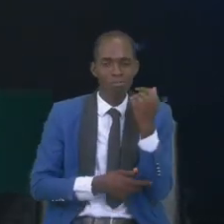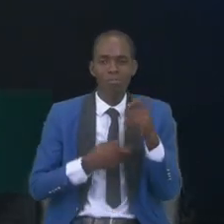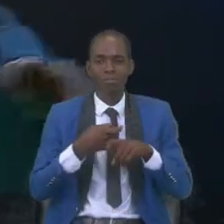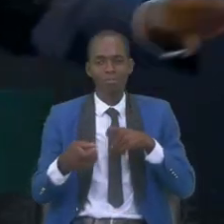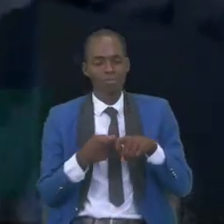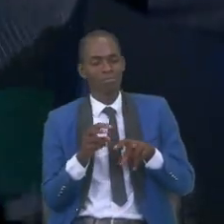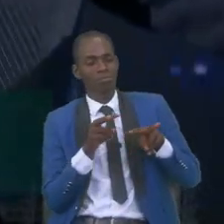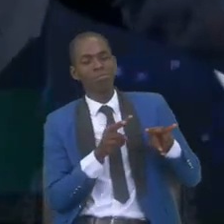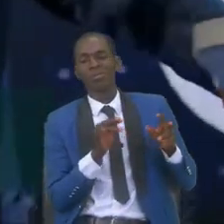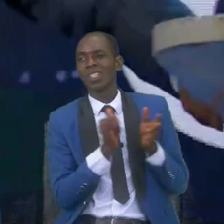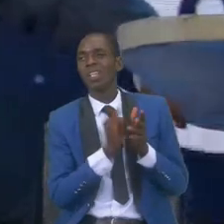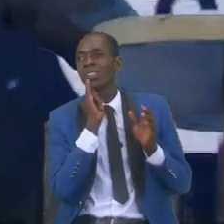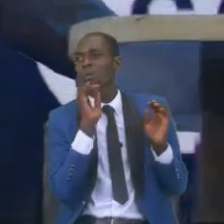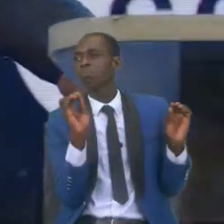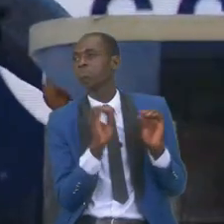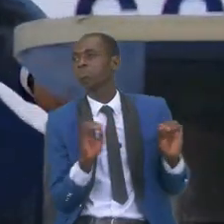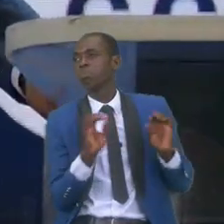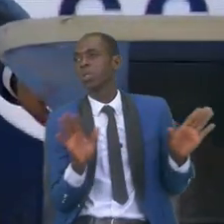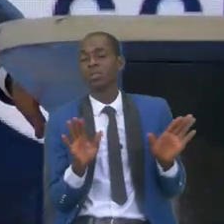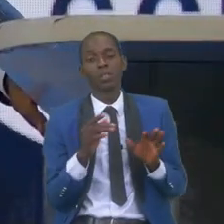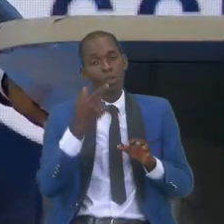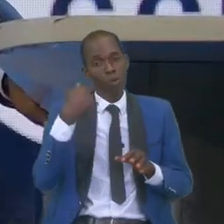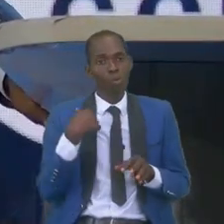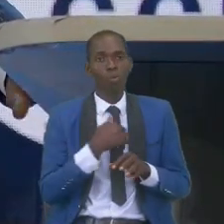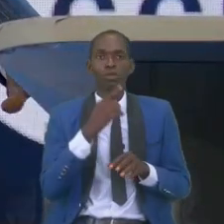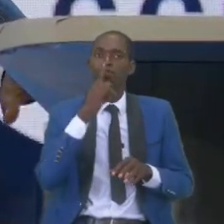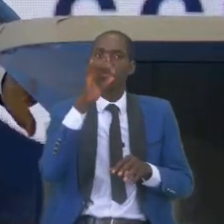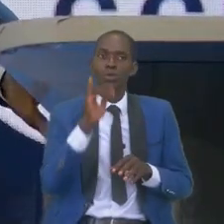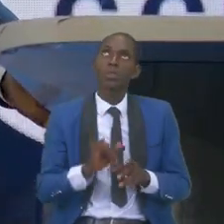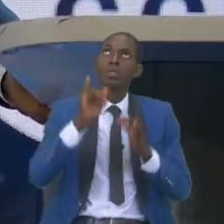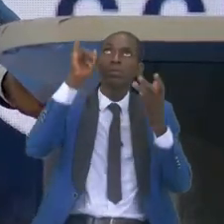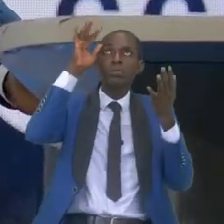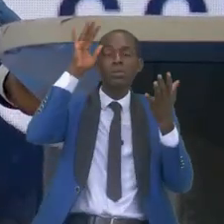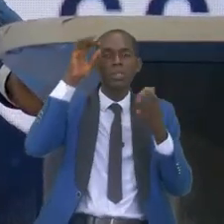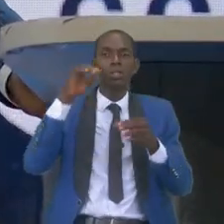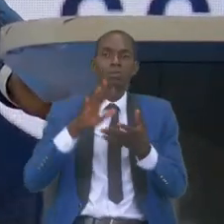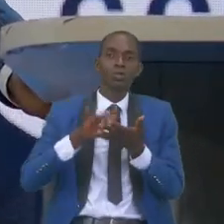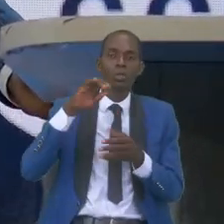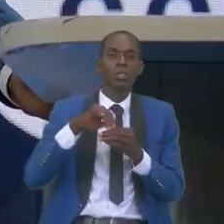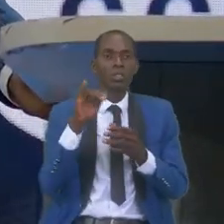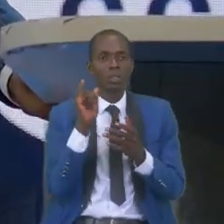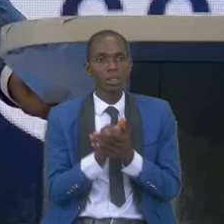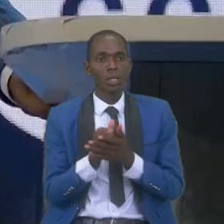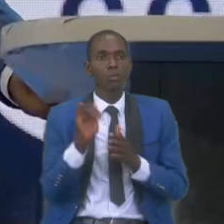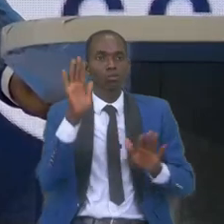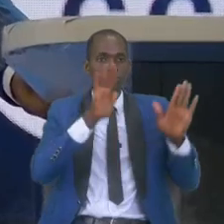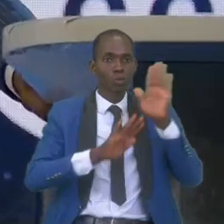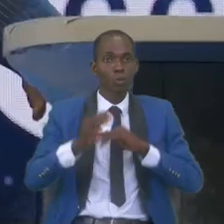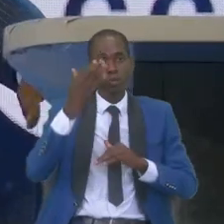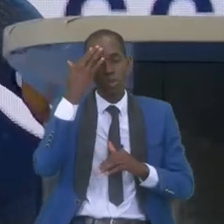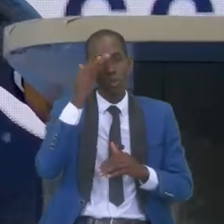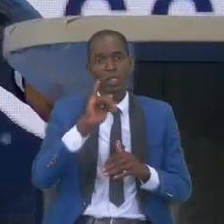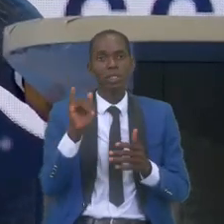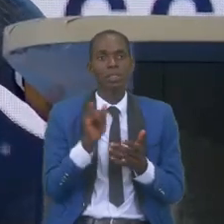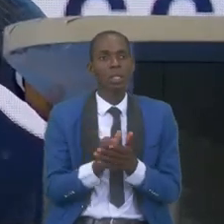that's nothing. We actually glory in those tribulations, knowing that tribulation worketh patience. Then in